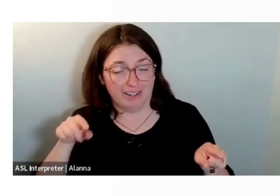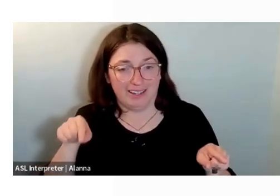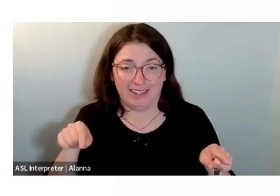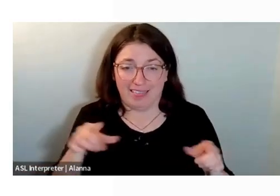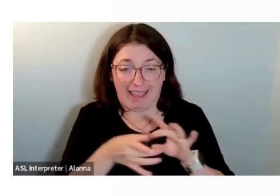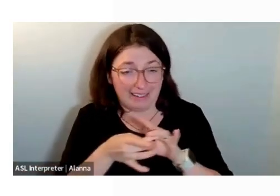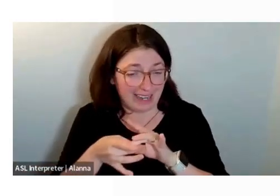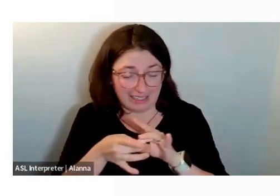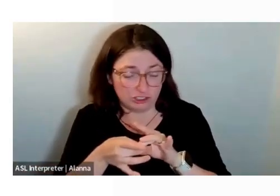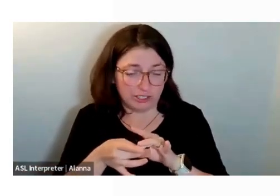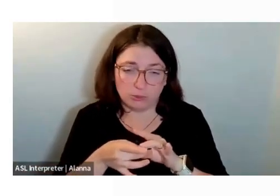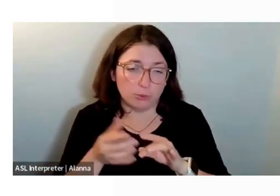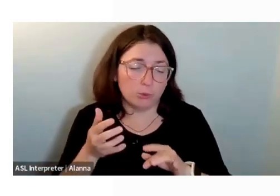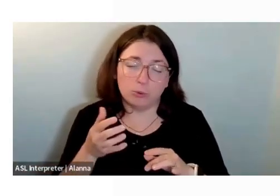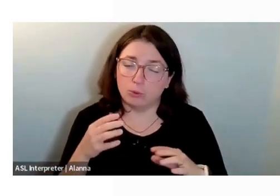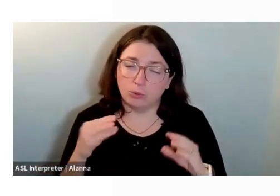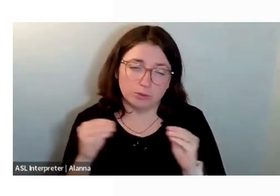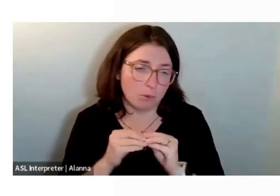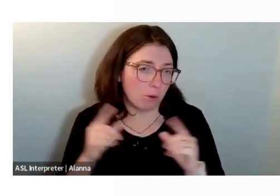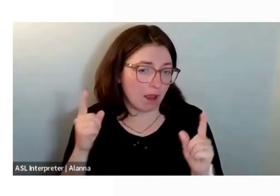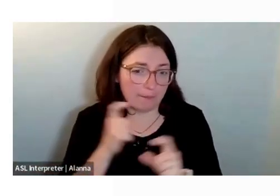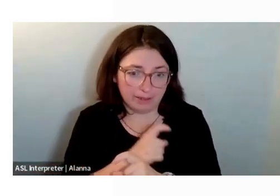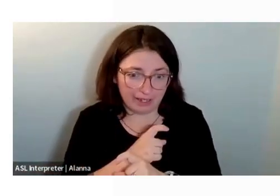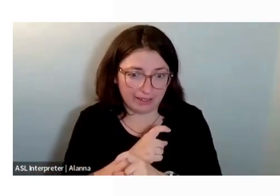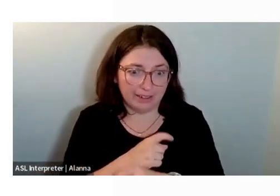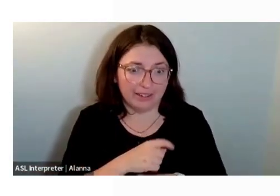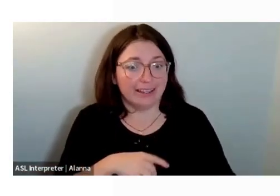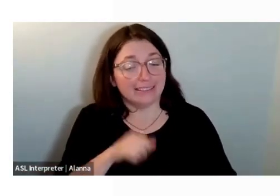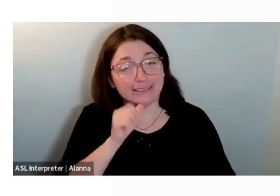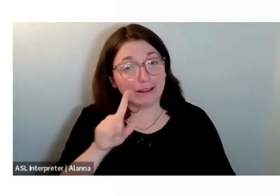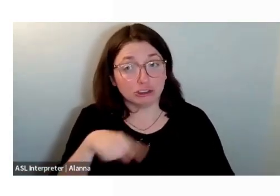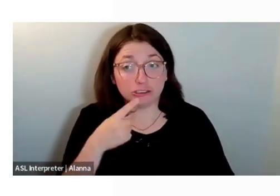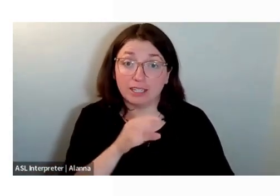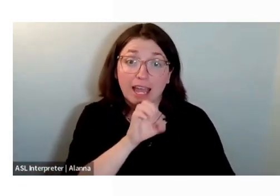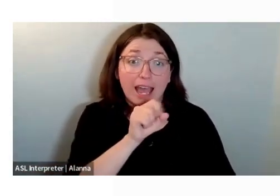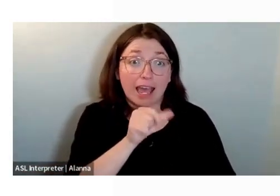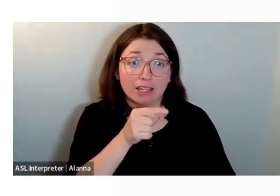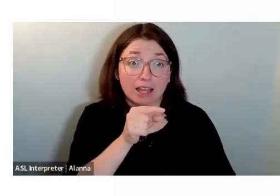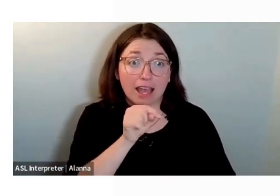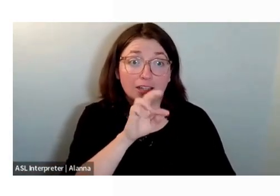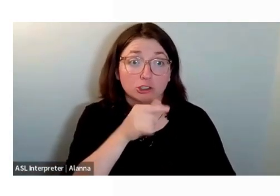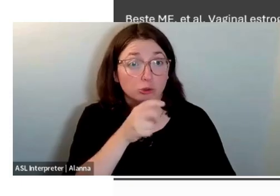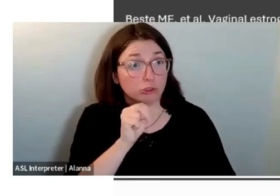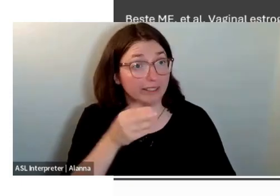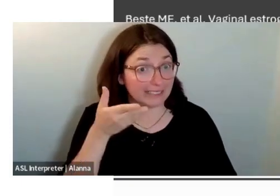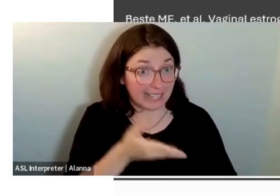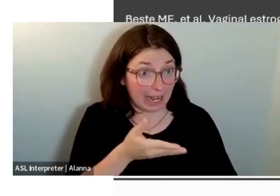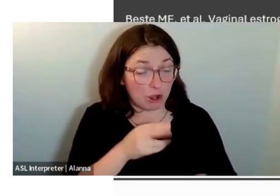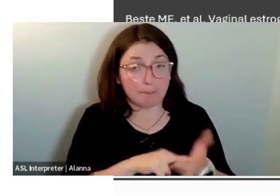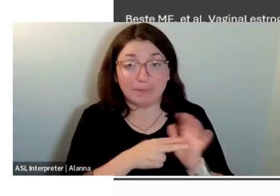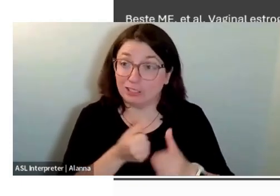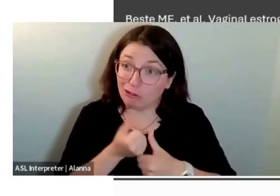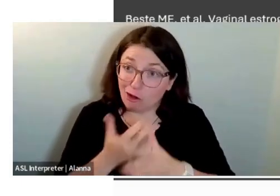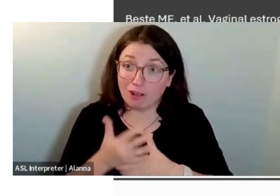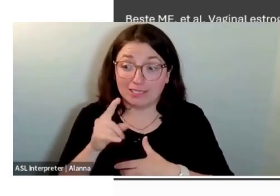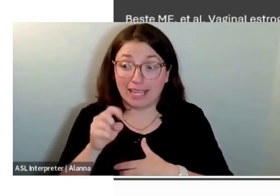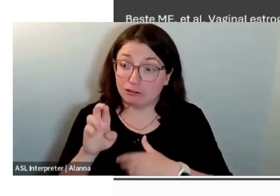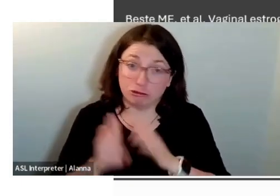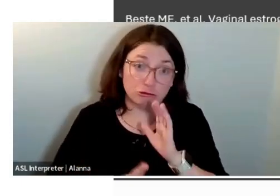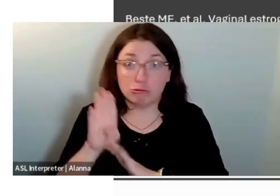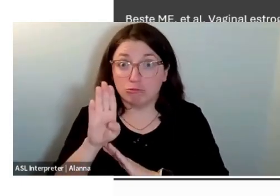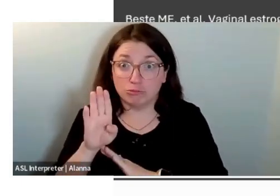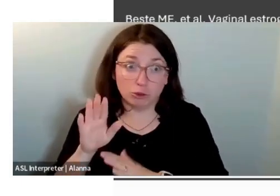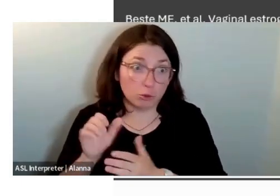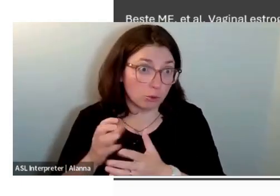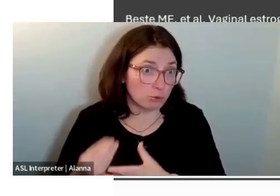present and that causes cancer growth. It's more complicated than that. We